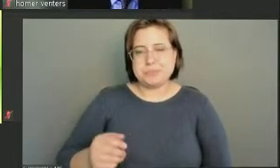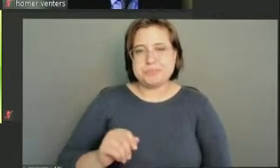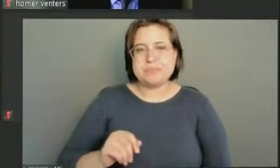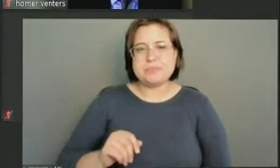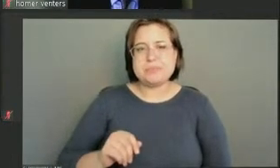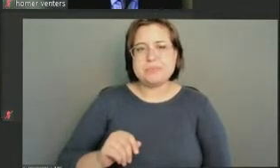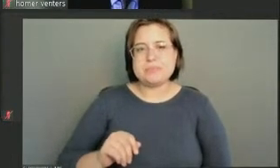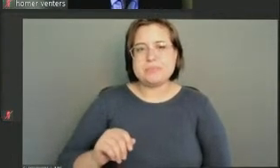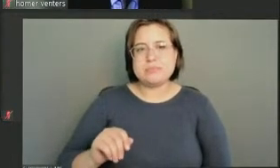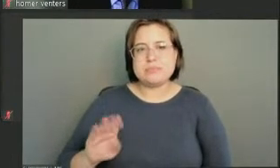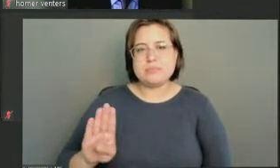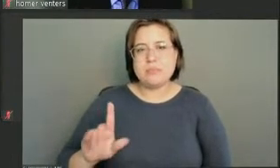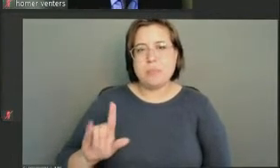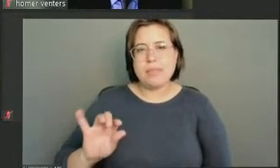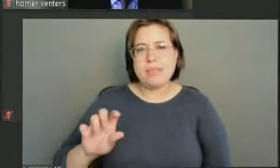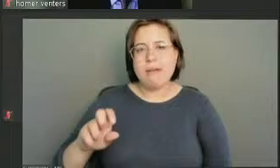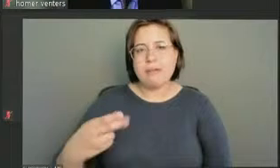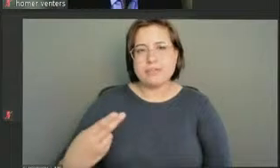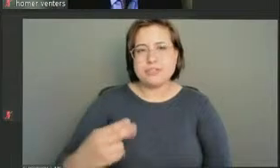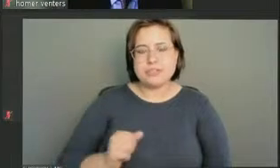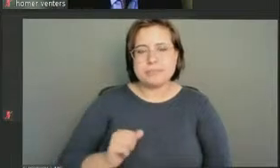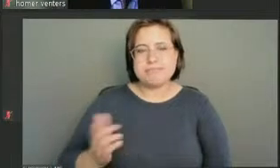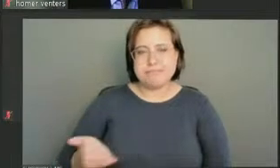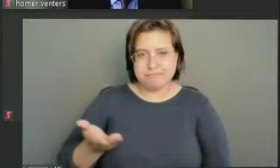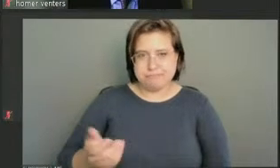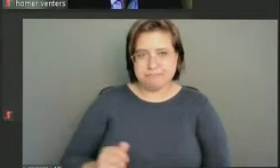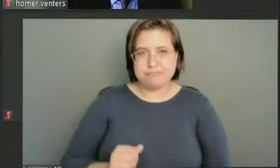Dr. Sarah Blige. Present.